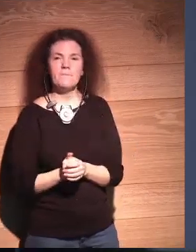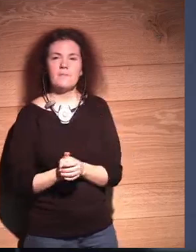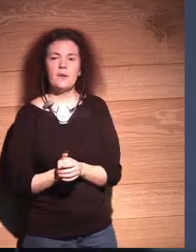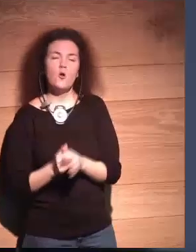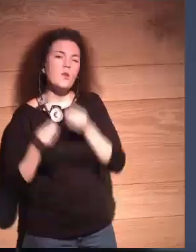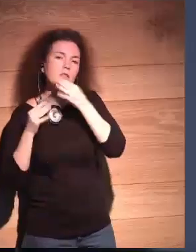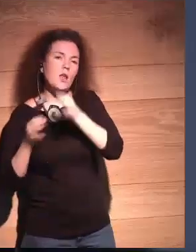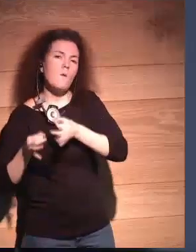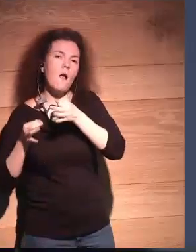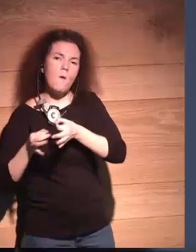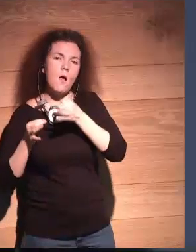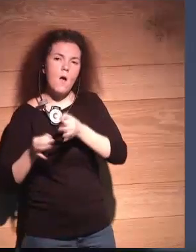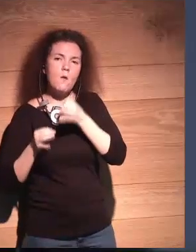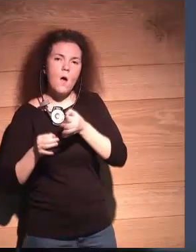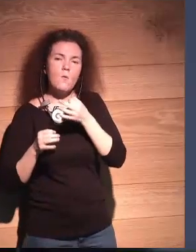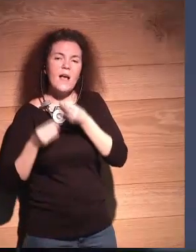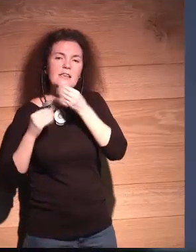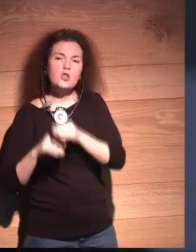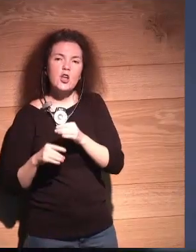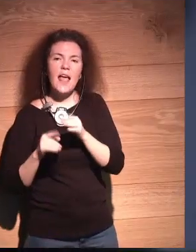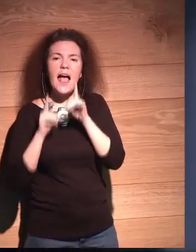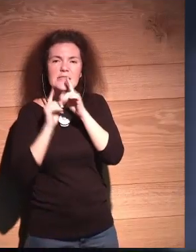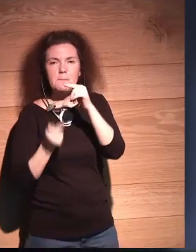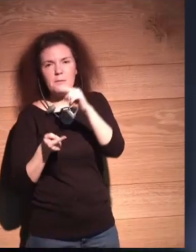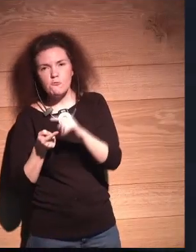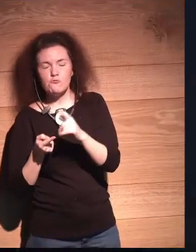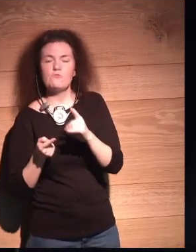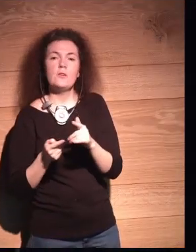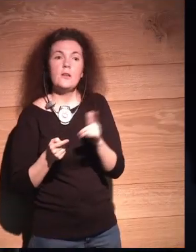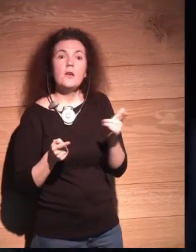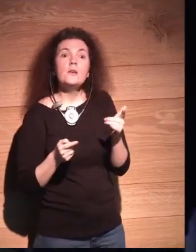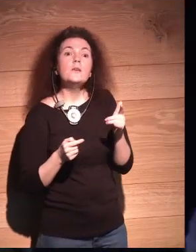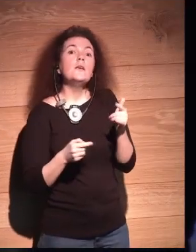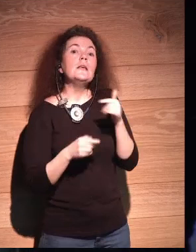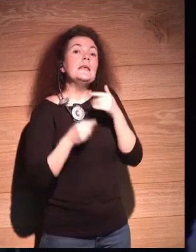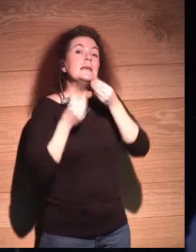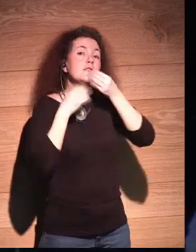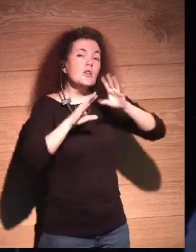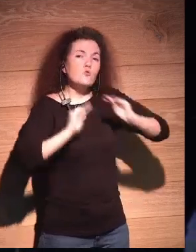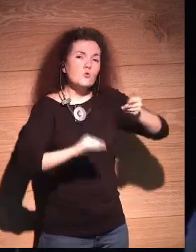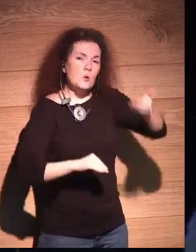H instead of the one that we are used to listening to and to learning.